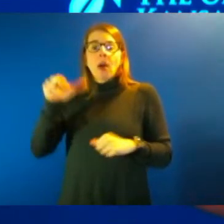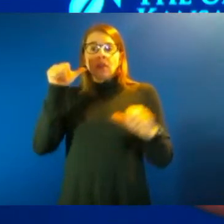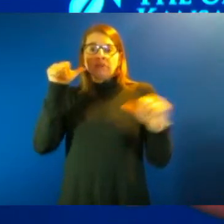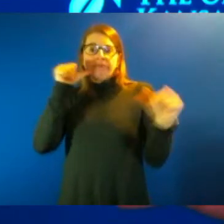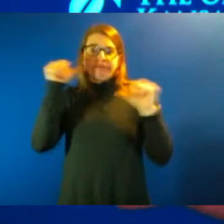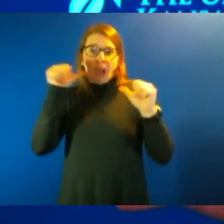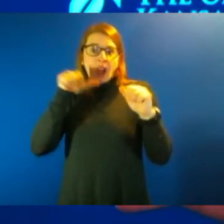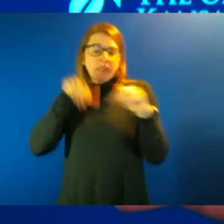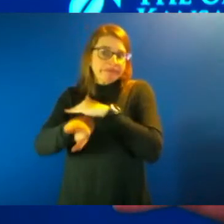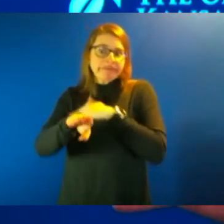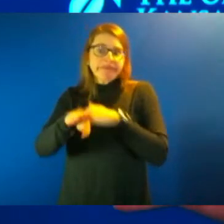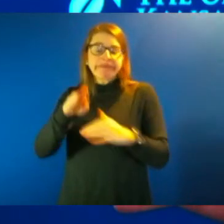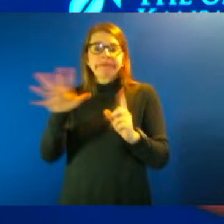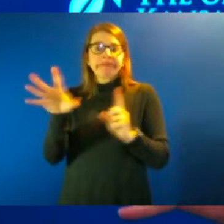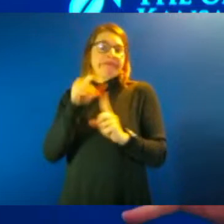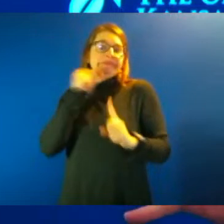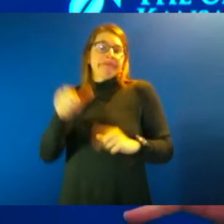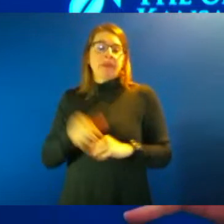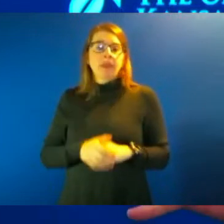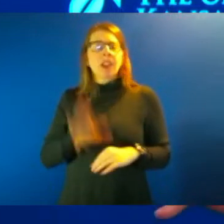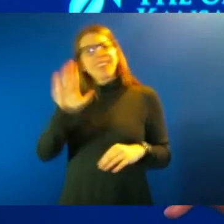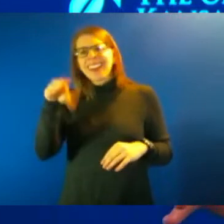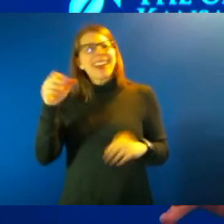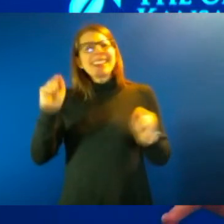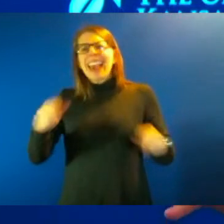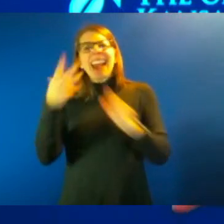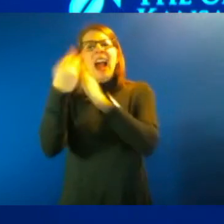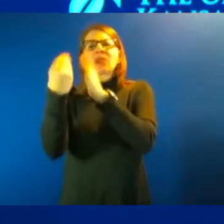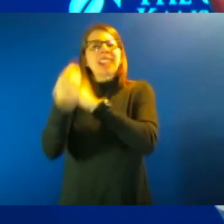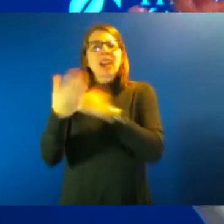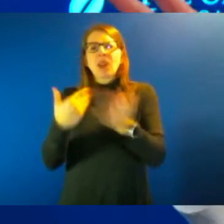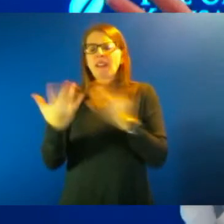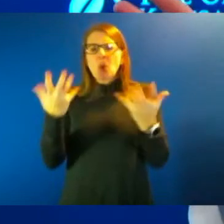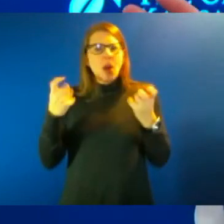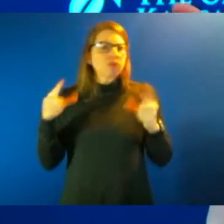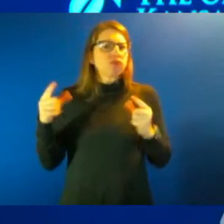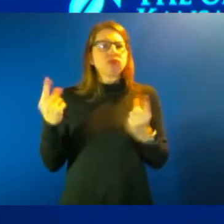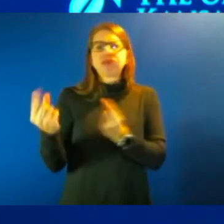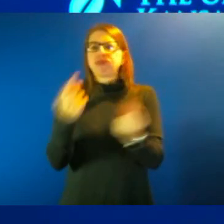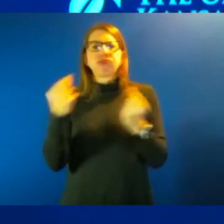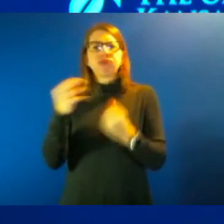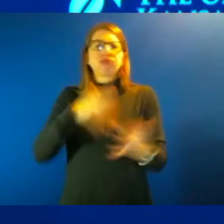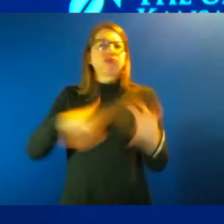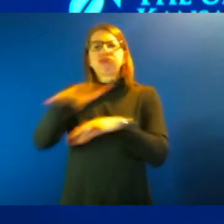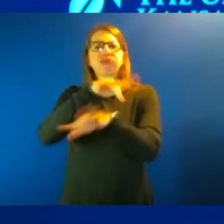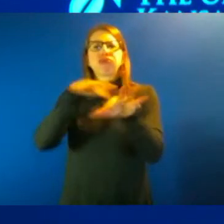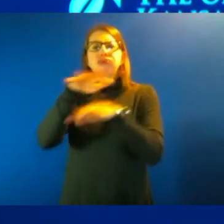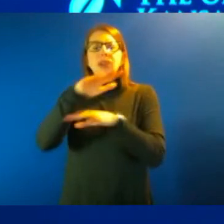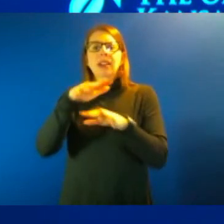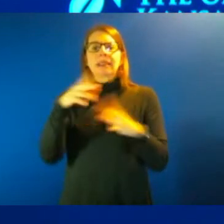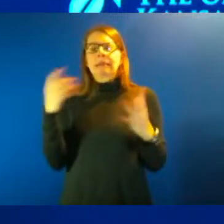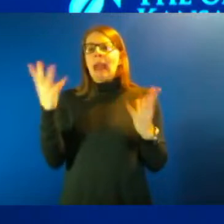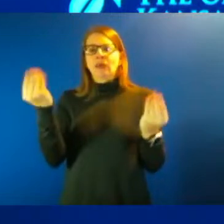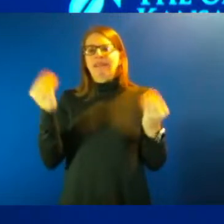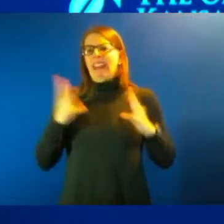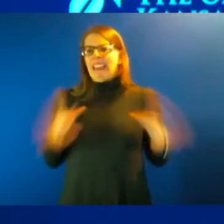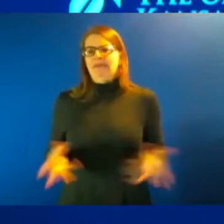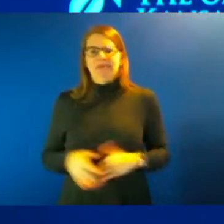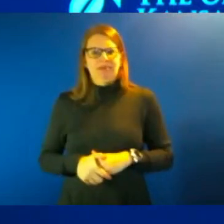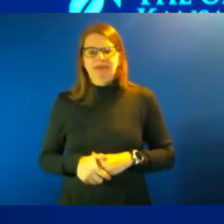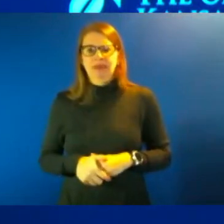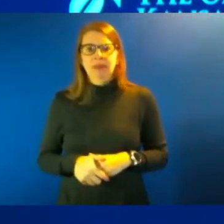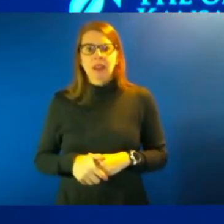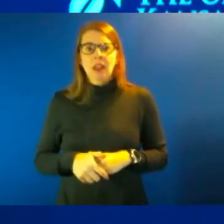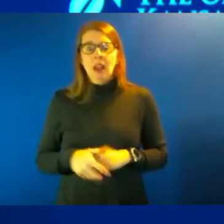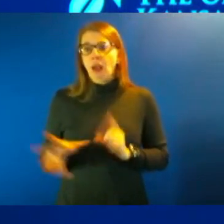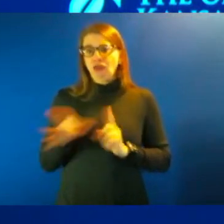what you want outside. We've said that for a long time now. We weren't sure at first. Just keep your distance outside. Now we're like, yeah, no, it's fine. Like, I haven't gotten it so